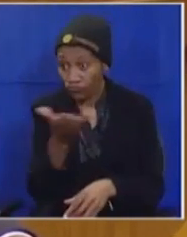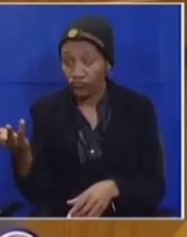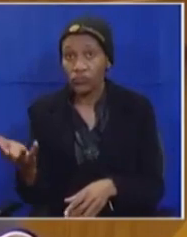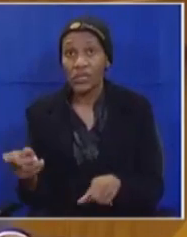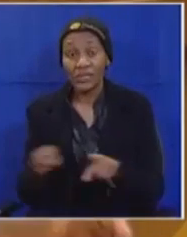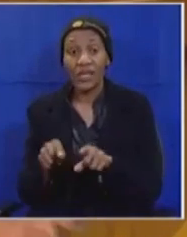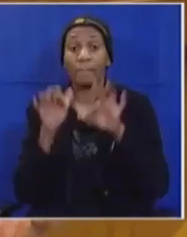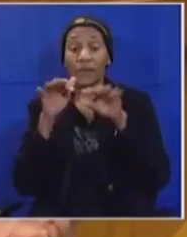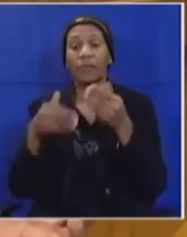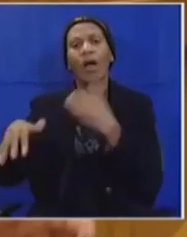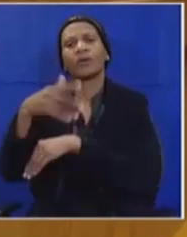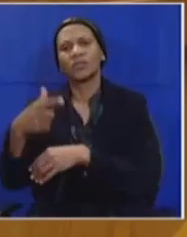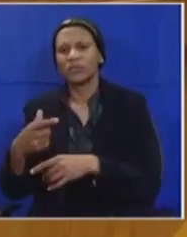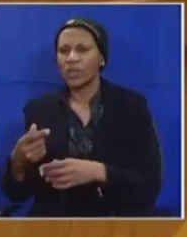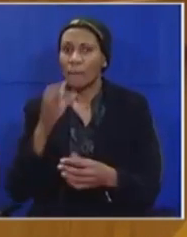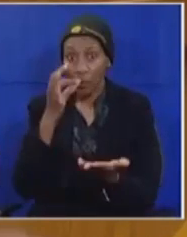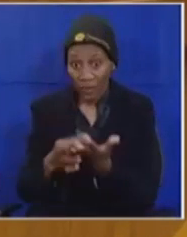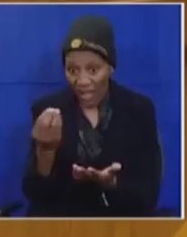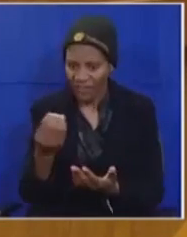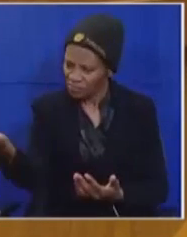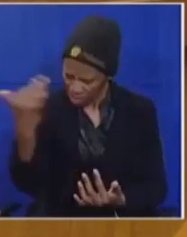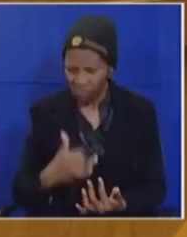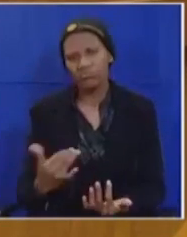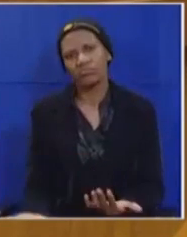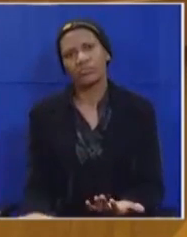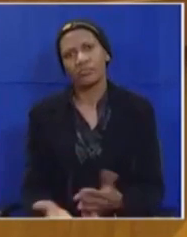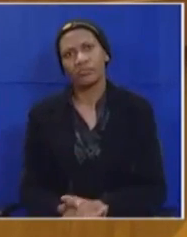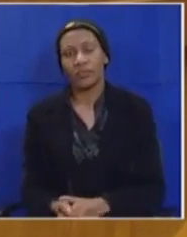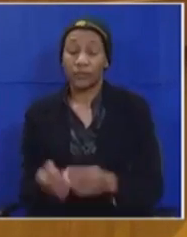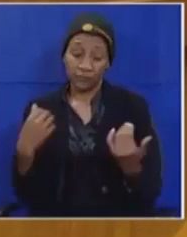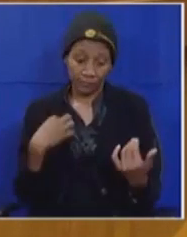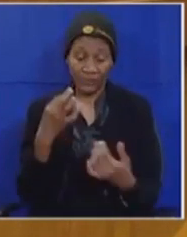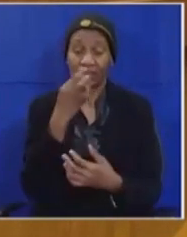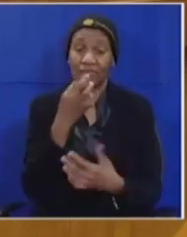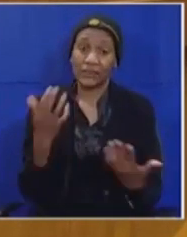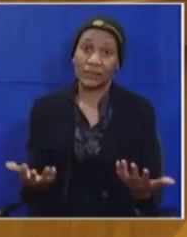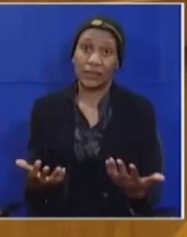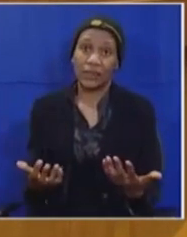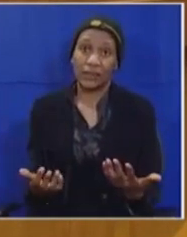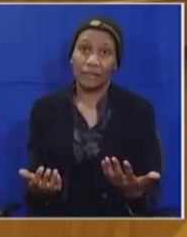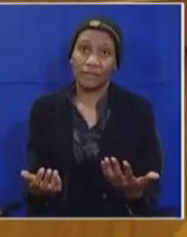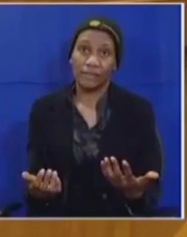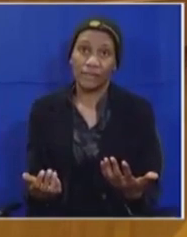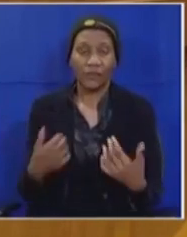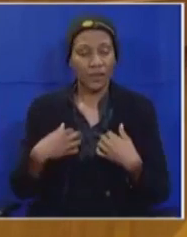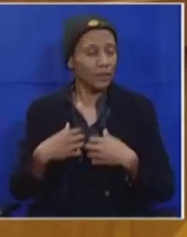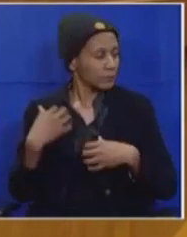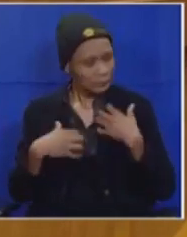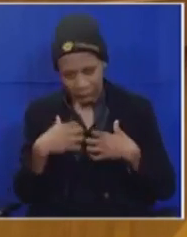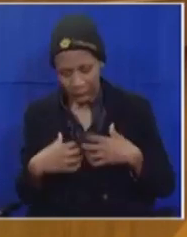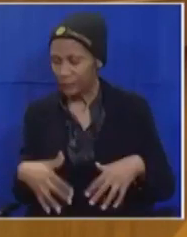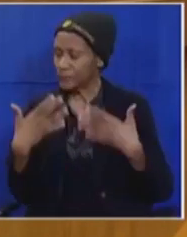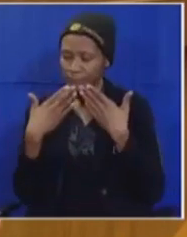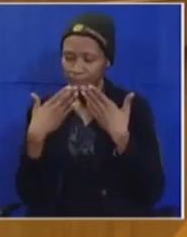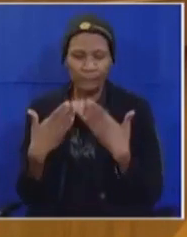people outside, to come forward with proposals. And as I say, I am filled with deep gratitude